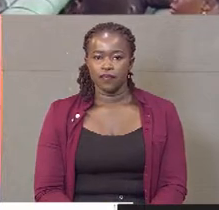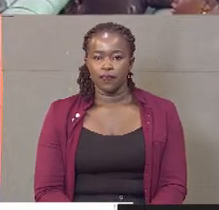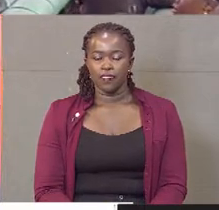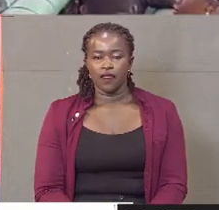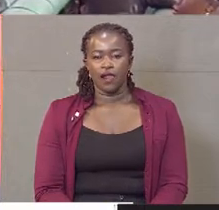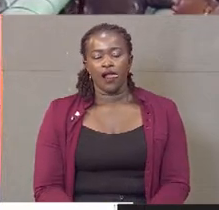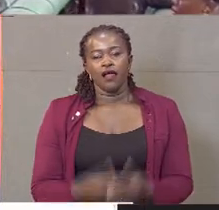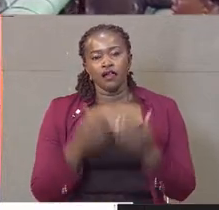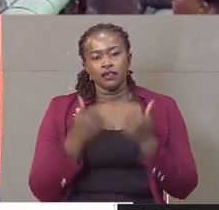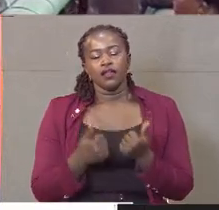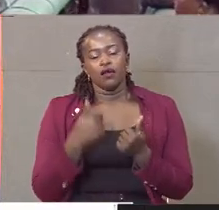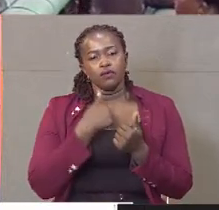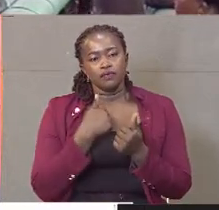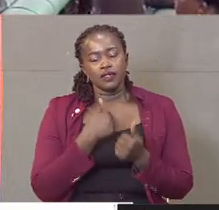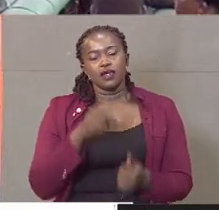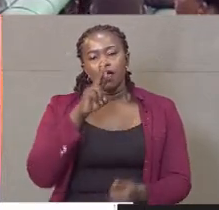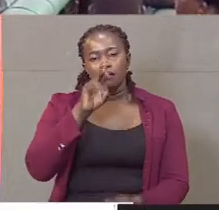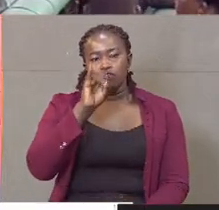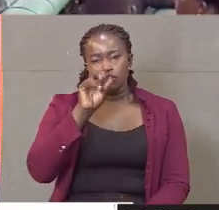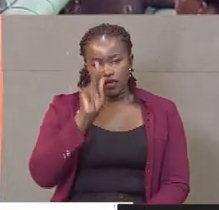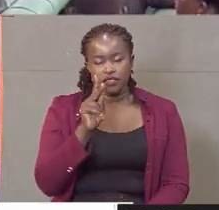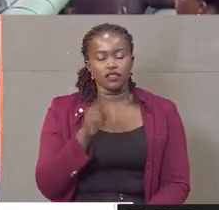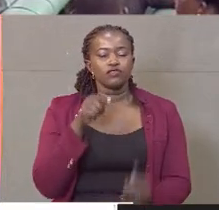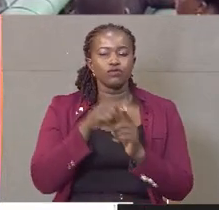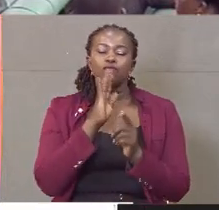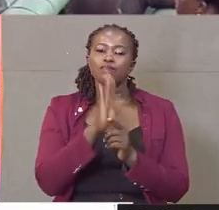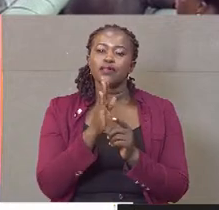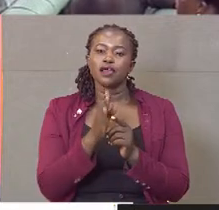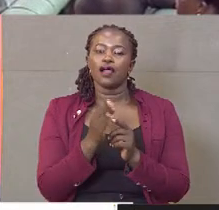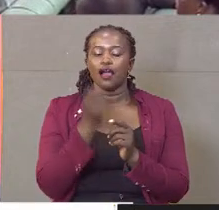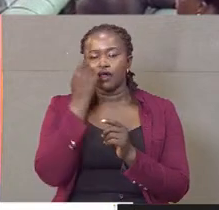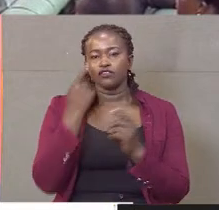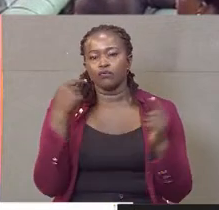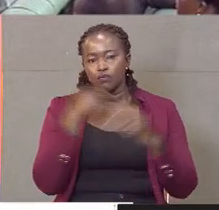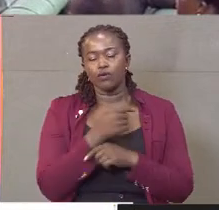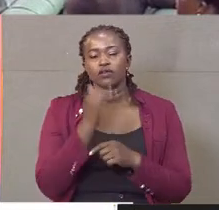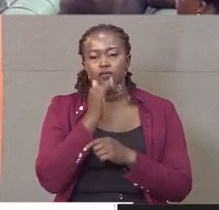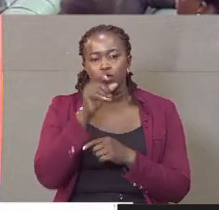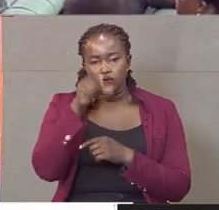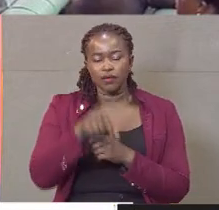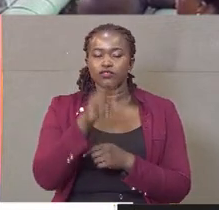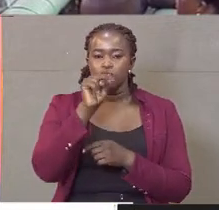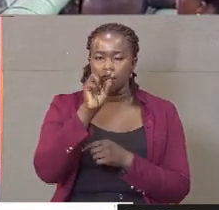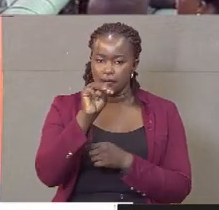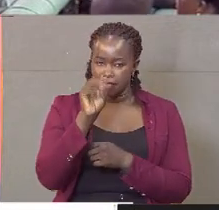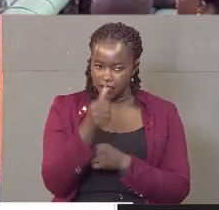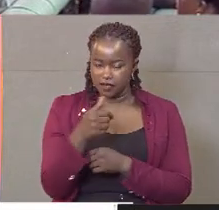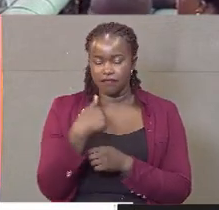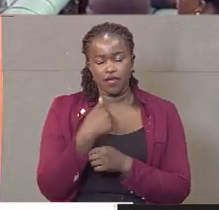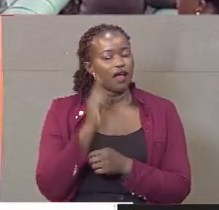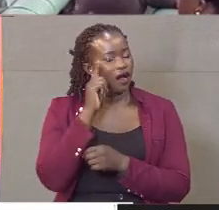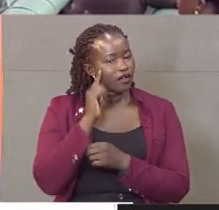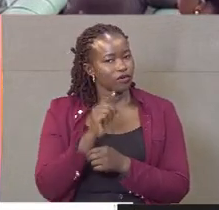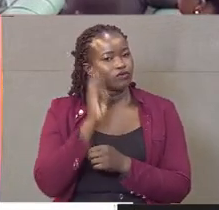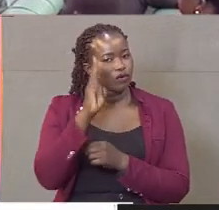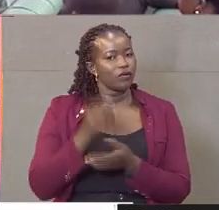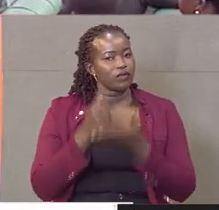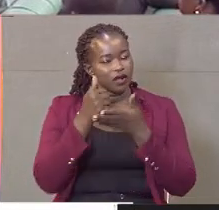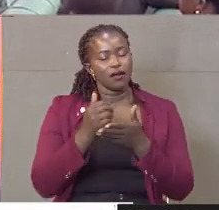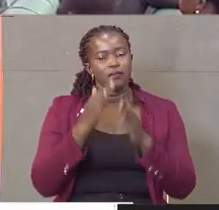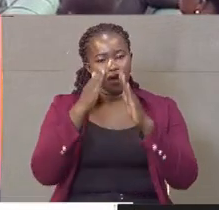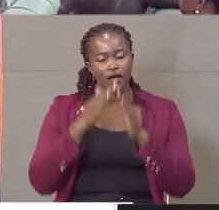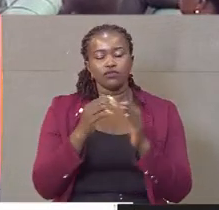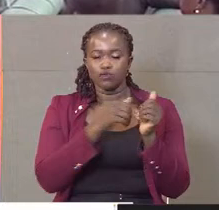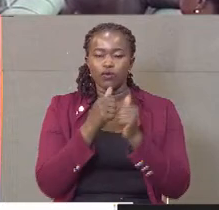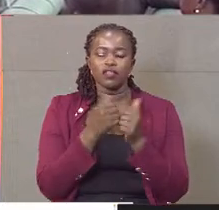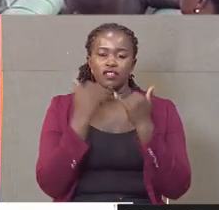I am risking to be misunderstood, to be a spokesperson of NMS, but I thought I would help the House with this information